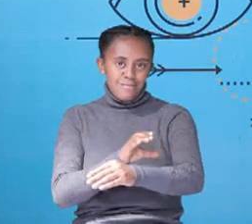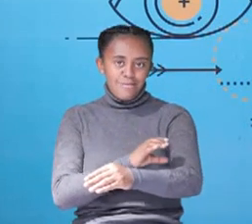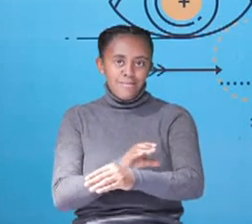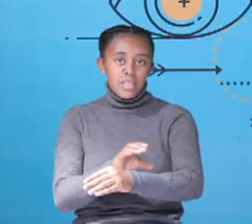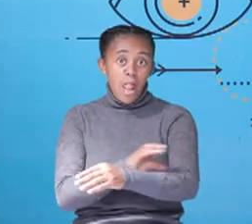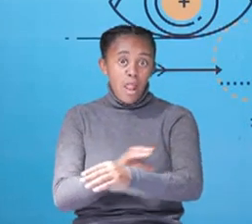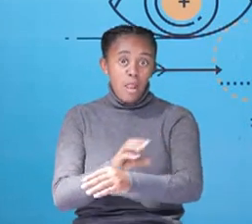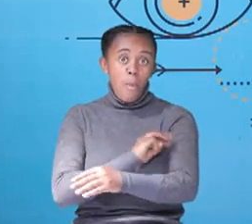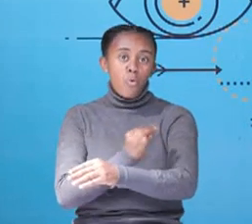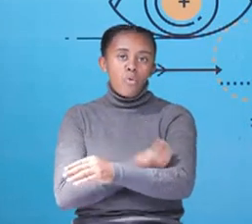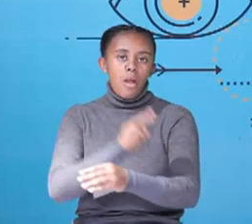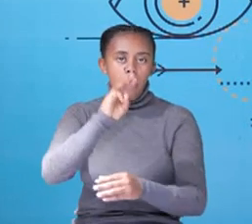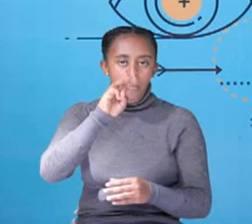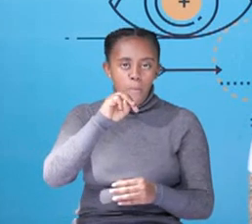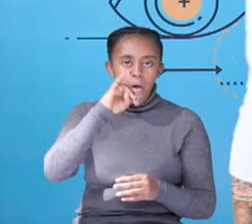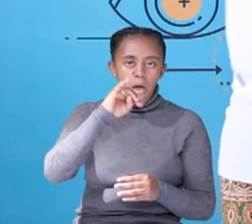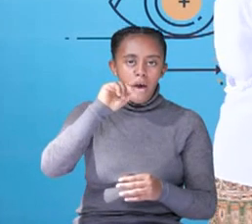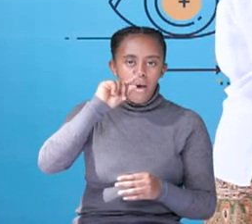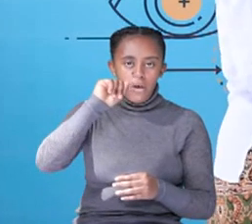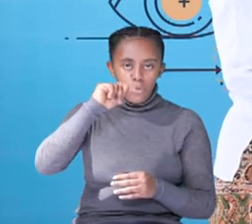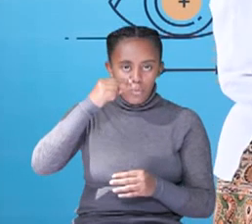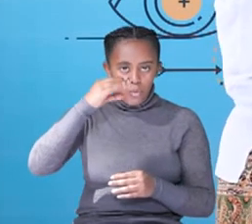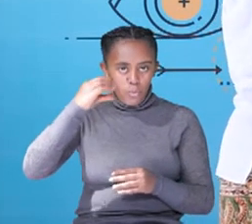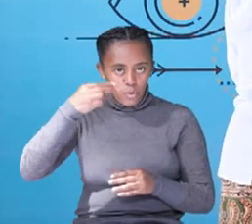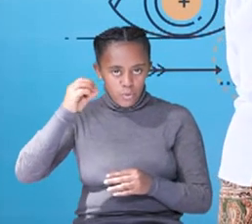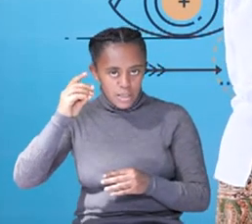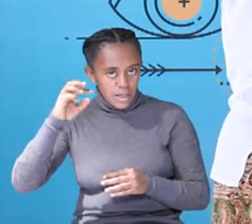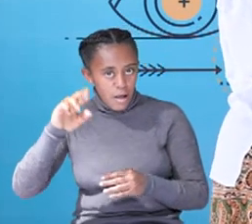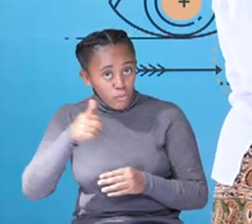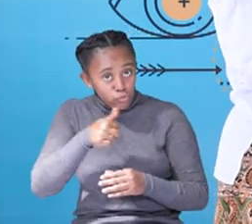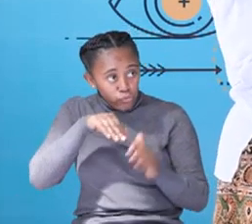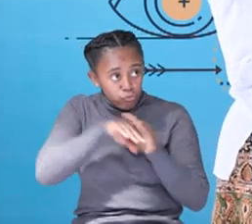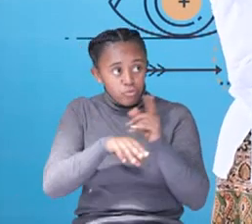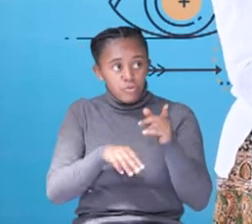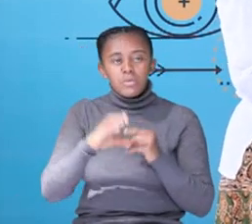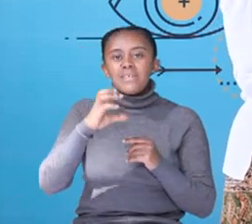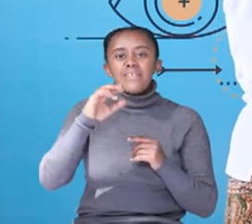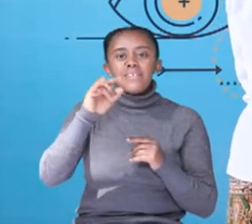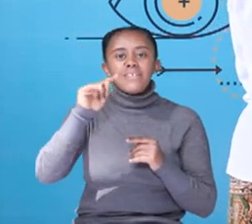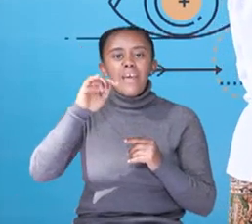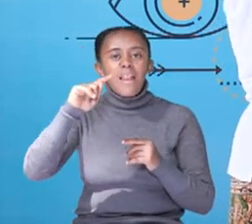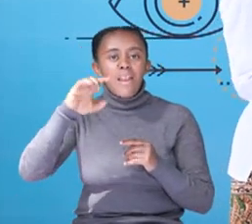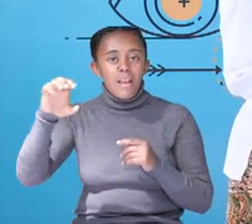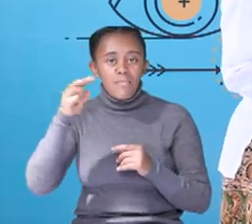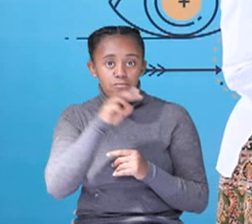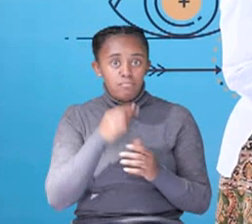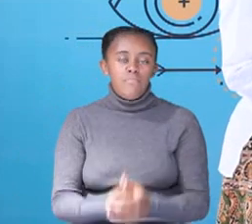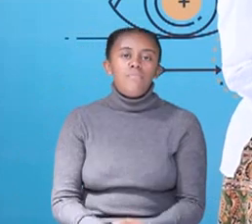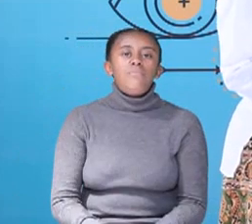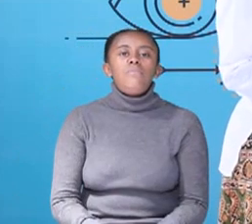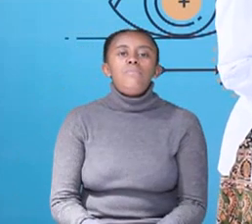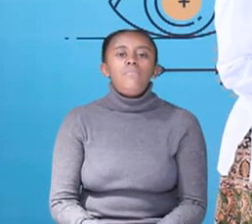you know, it is the inner mitochondrial membrane, and this process occurs on the surface of cristae. And in